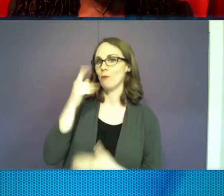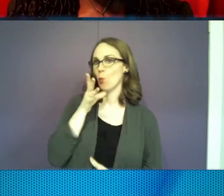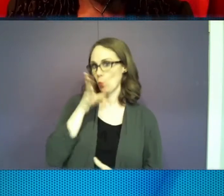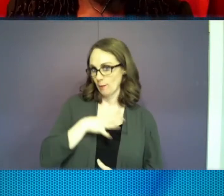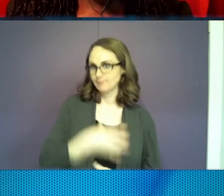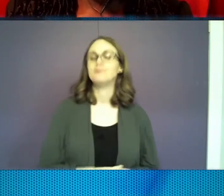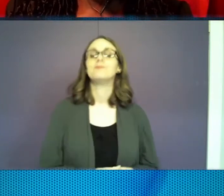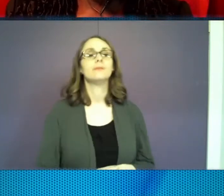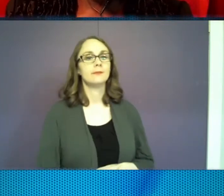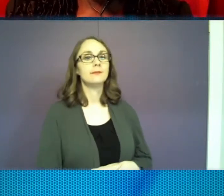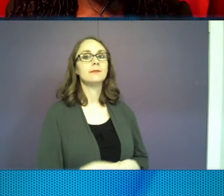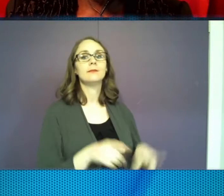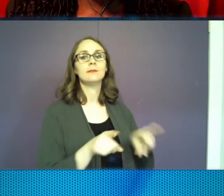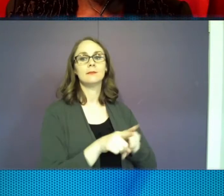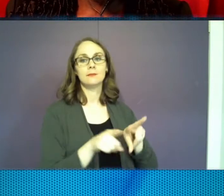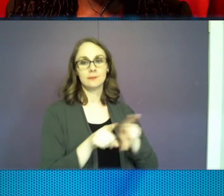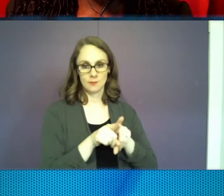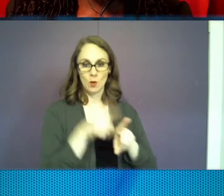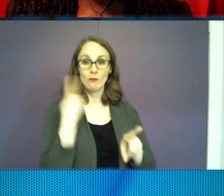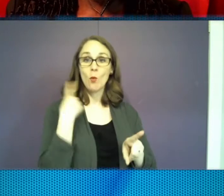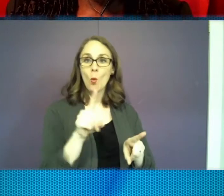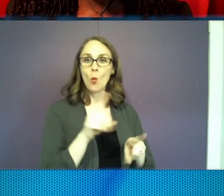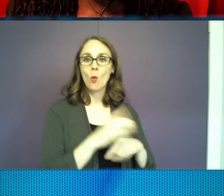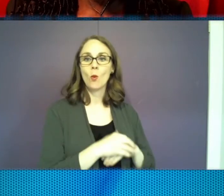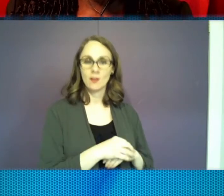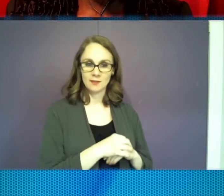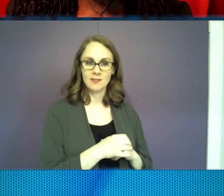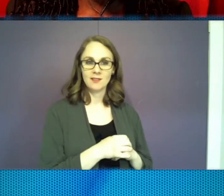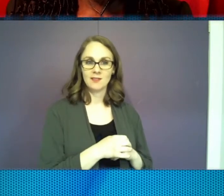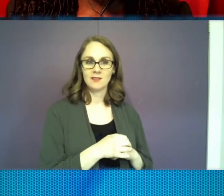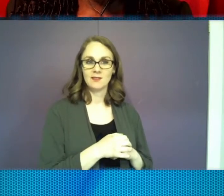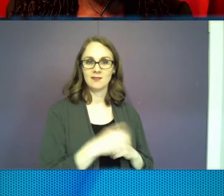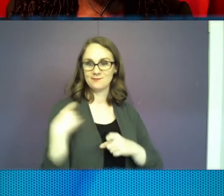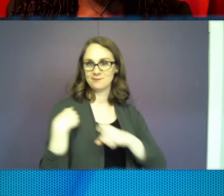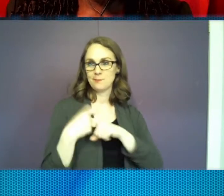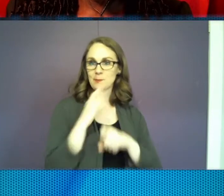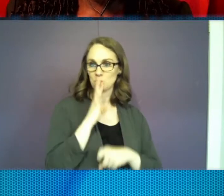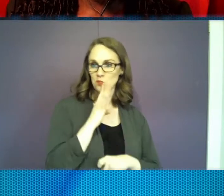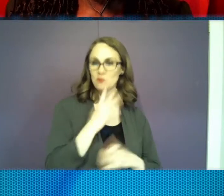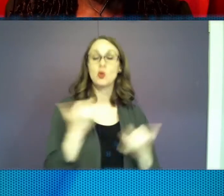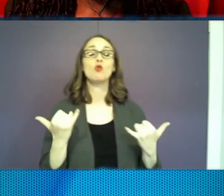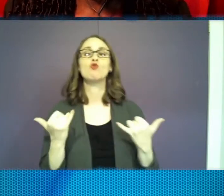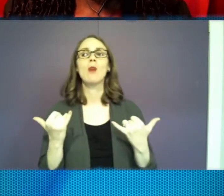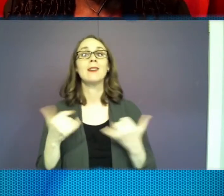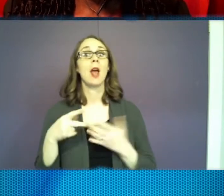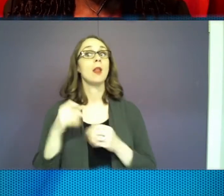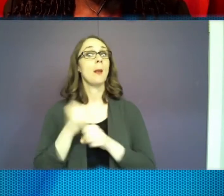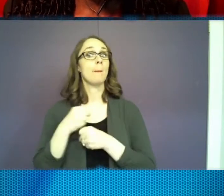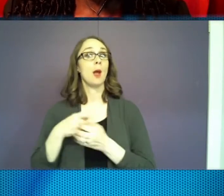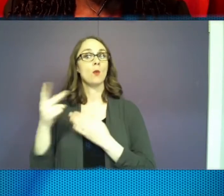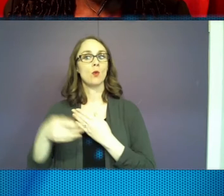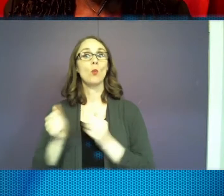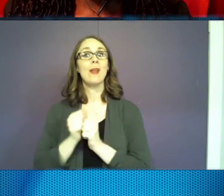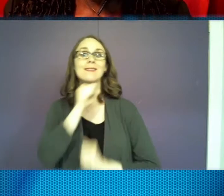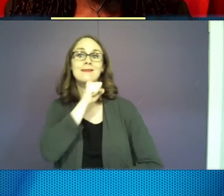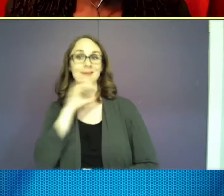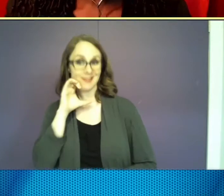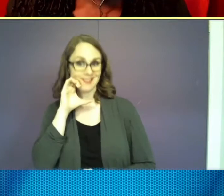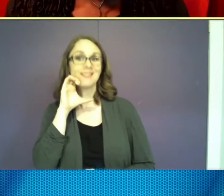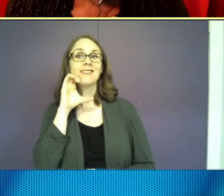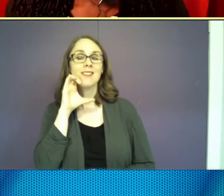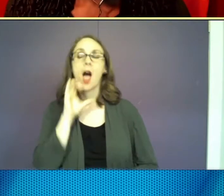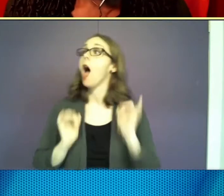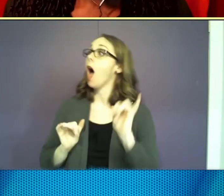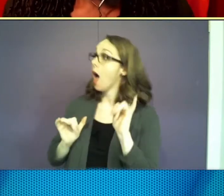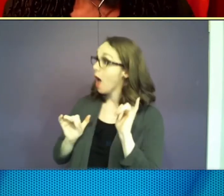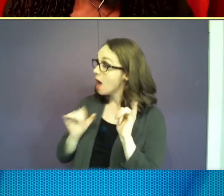for the simio, for the right now they are making a project with senior people. With